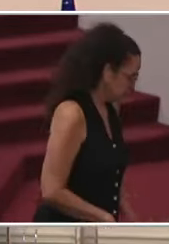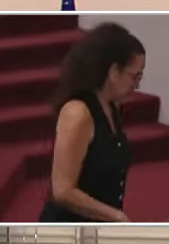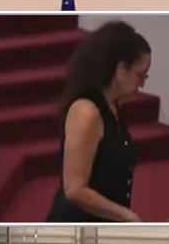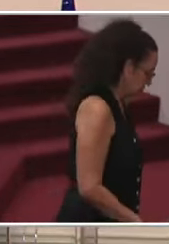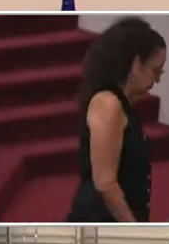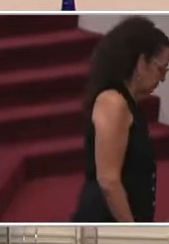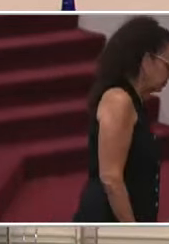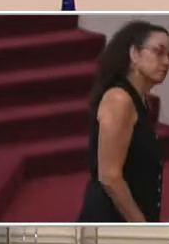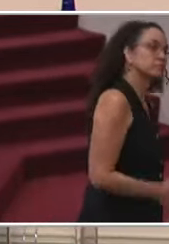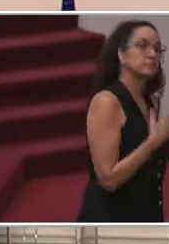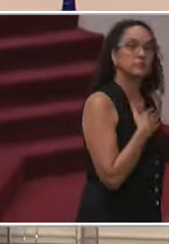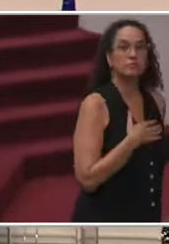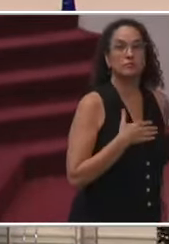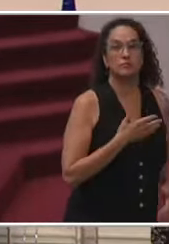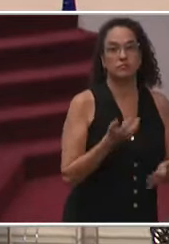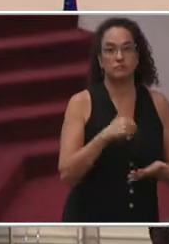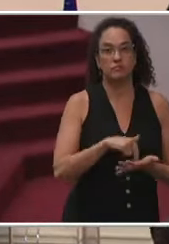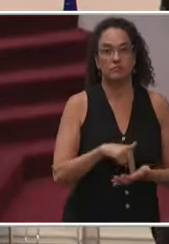Please let us stand for the invitation.